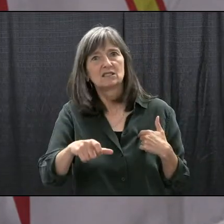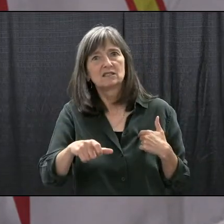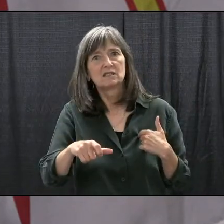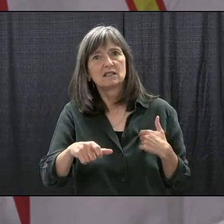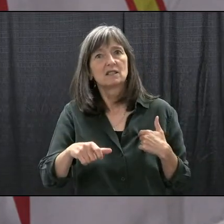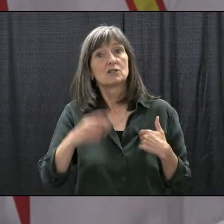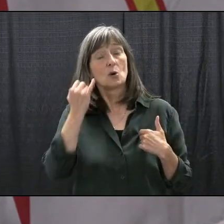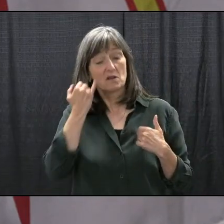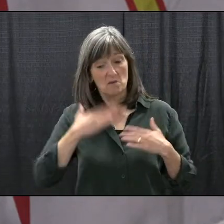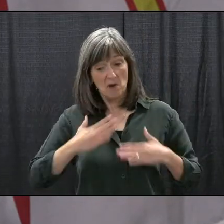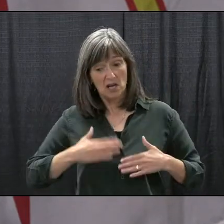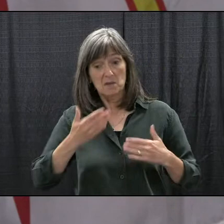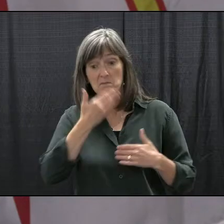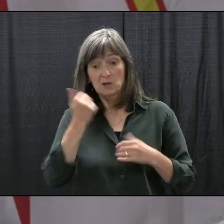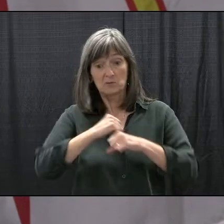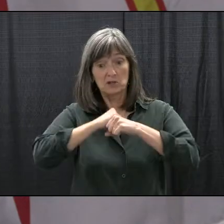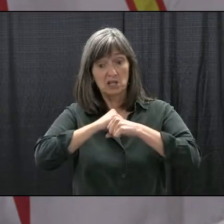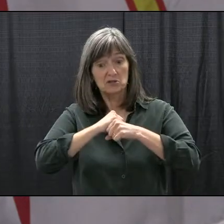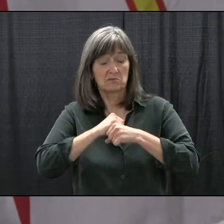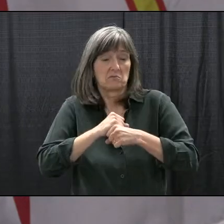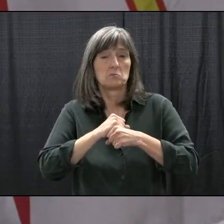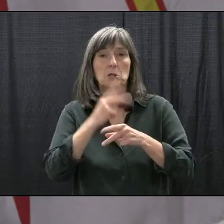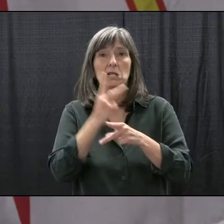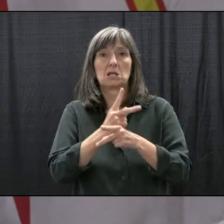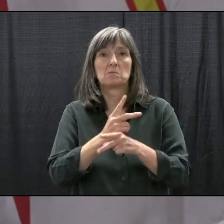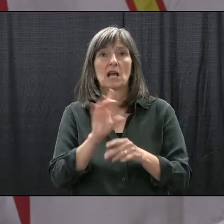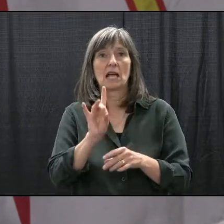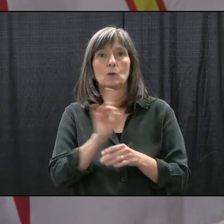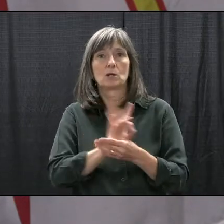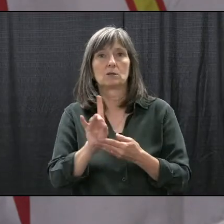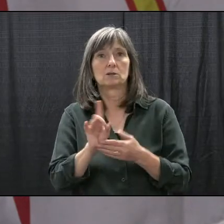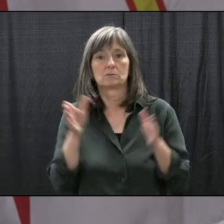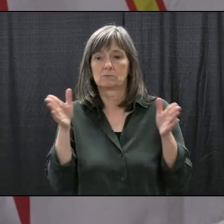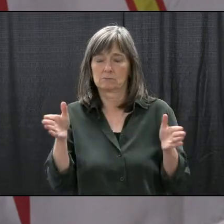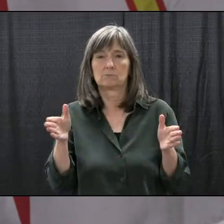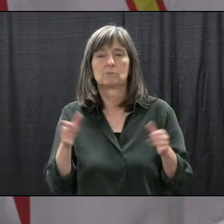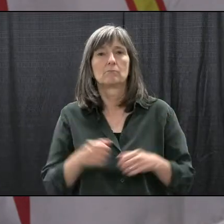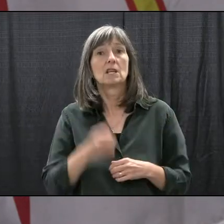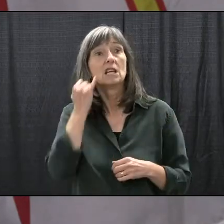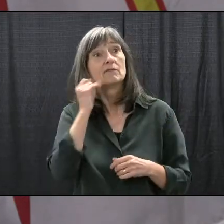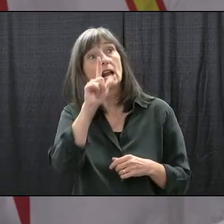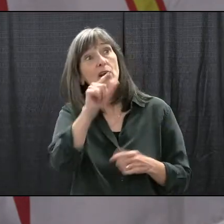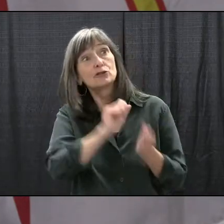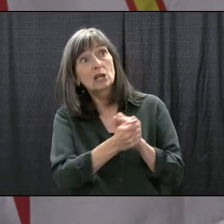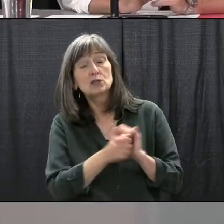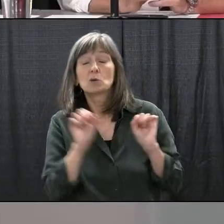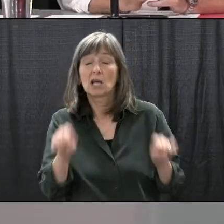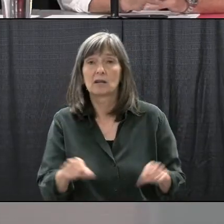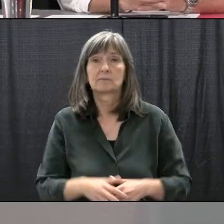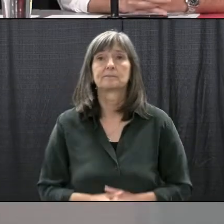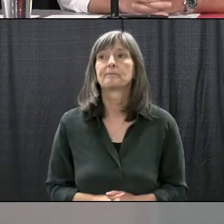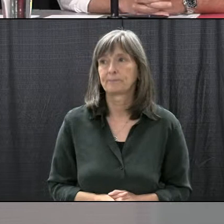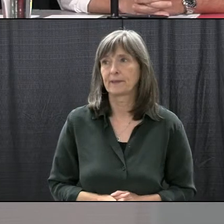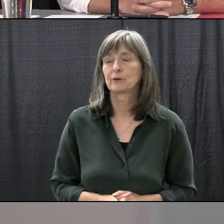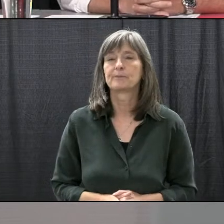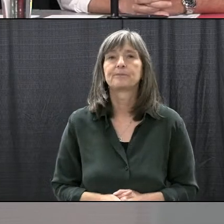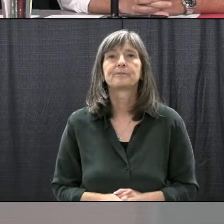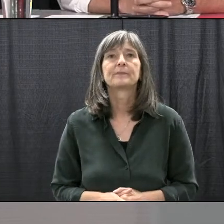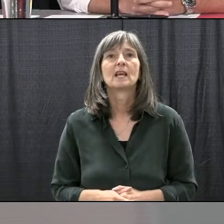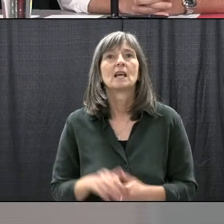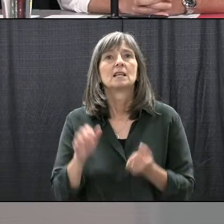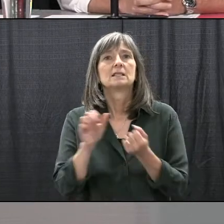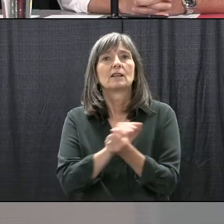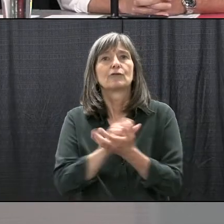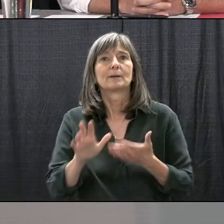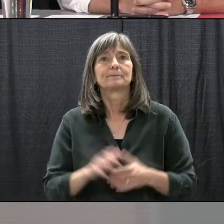the evidence changes, the epidemiology changes, we have to do something differently, then we will. Thank you. Peter Jackson with